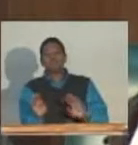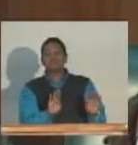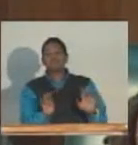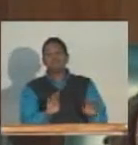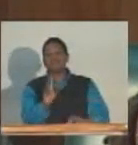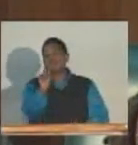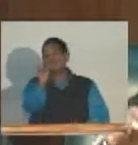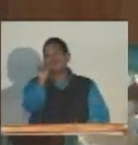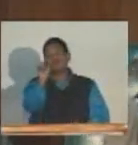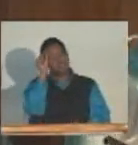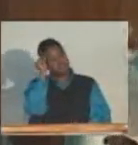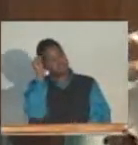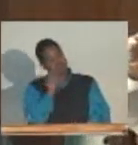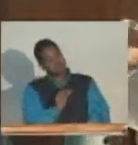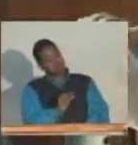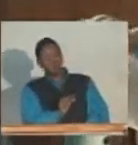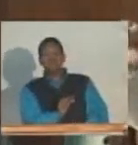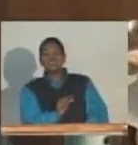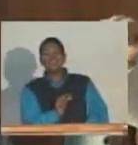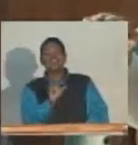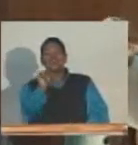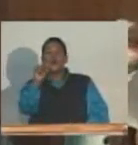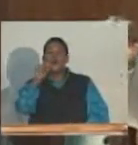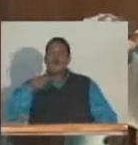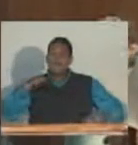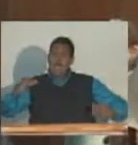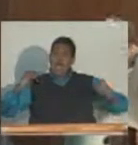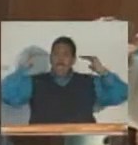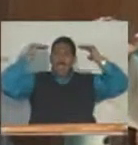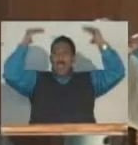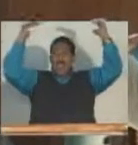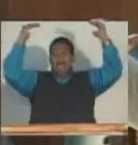There is a high ground up there,